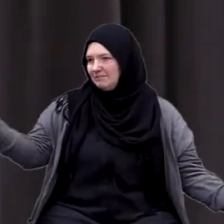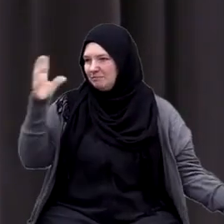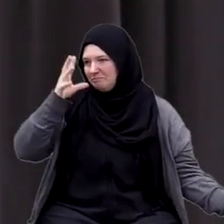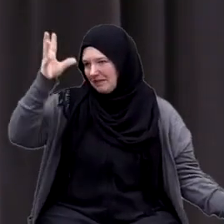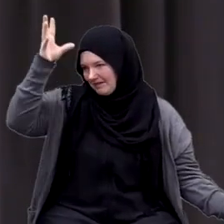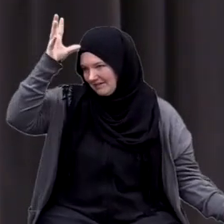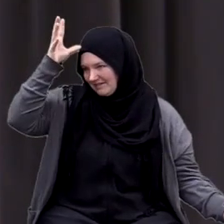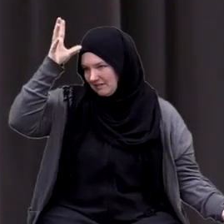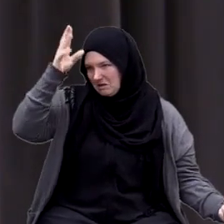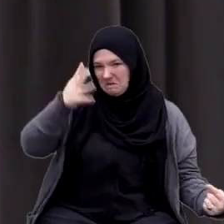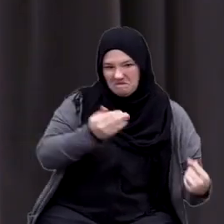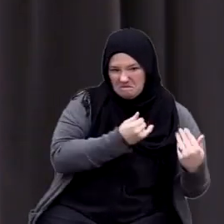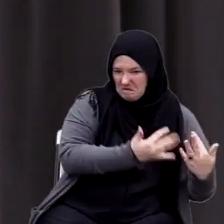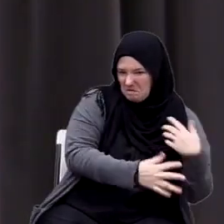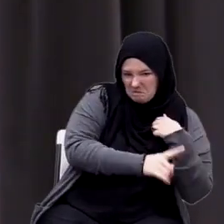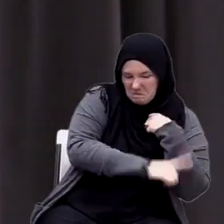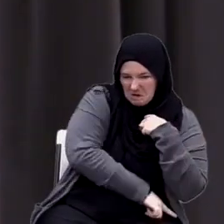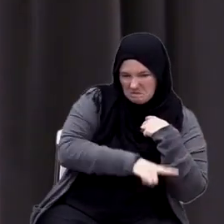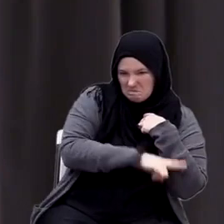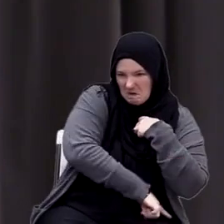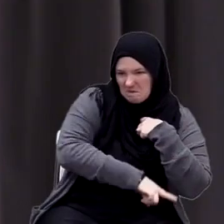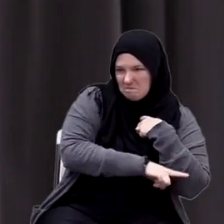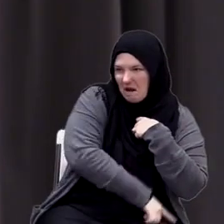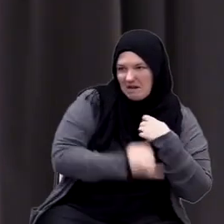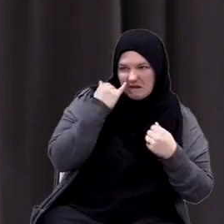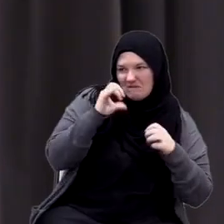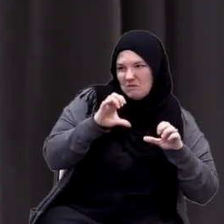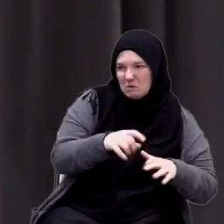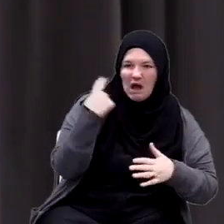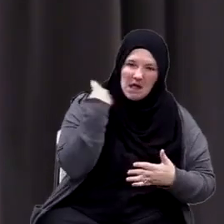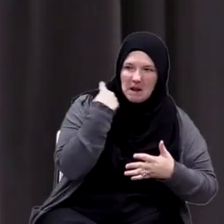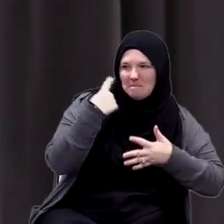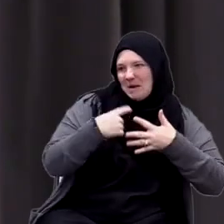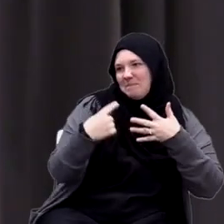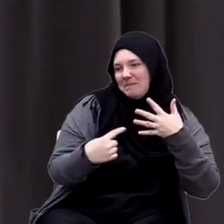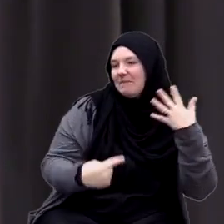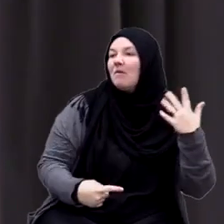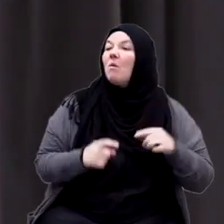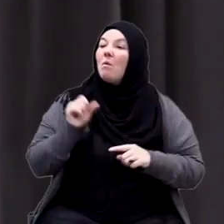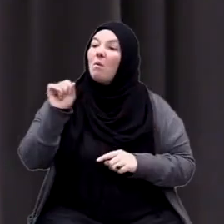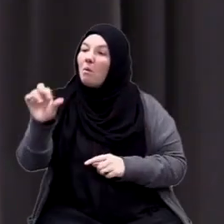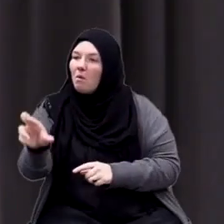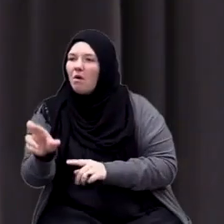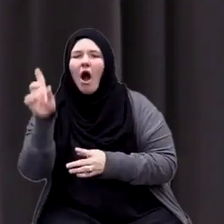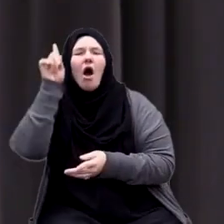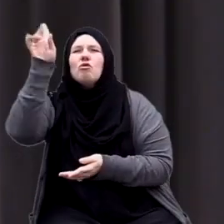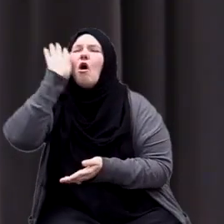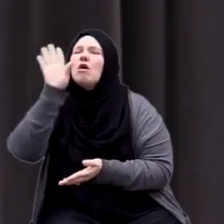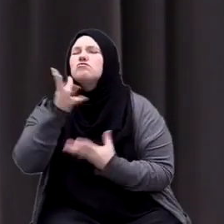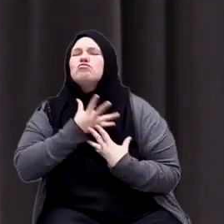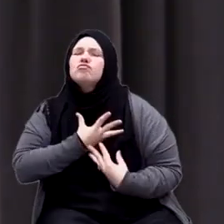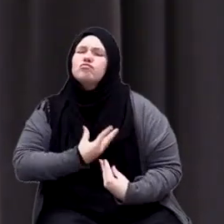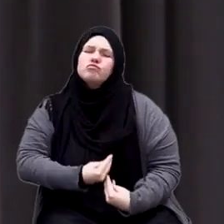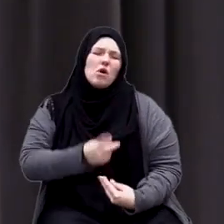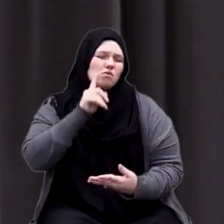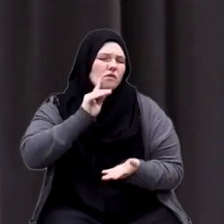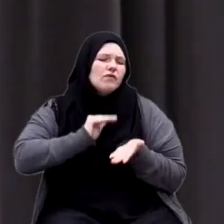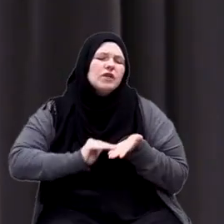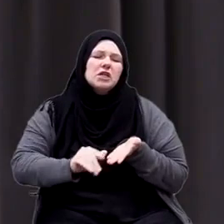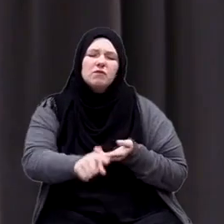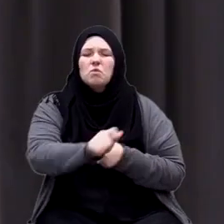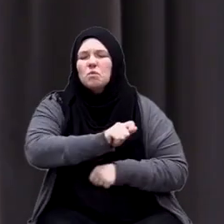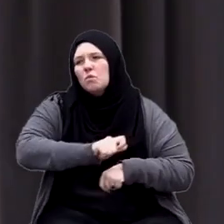So one of the things we need our children to know is, how do they become about as